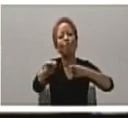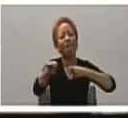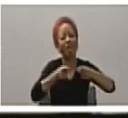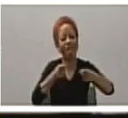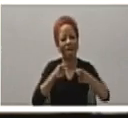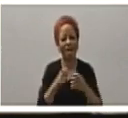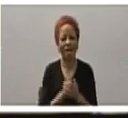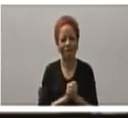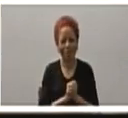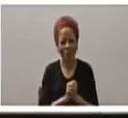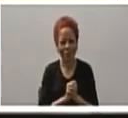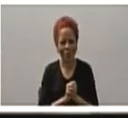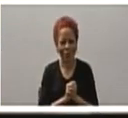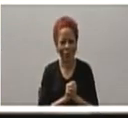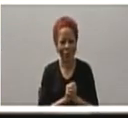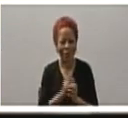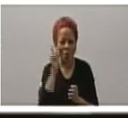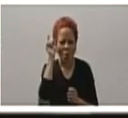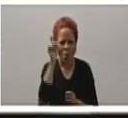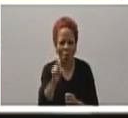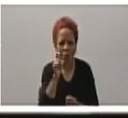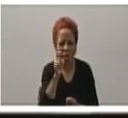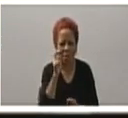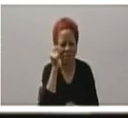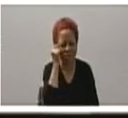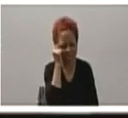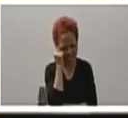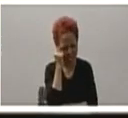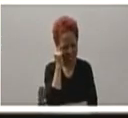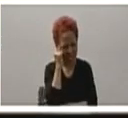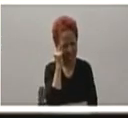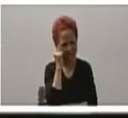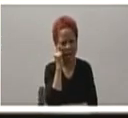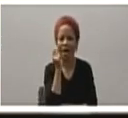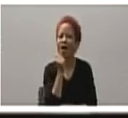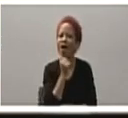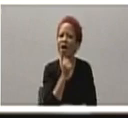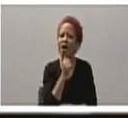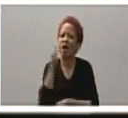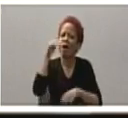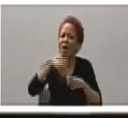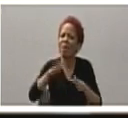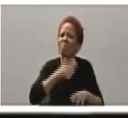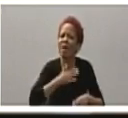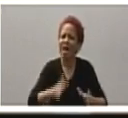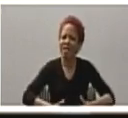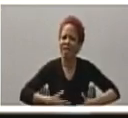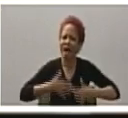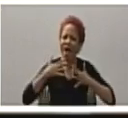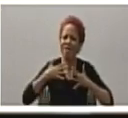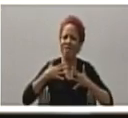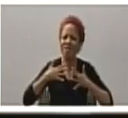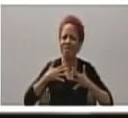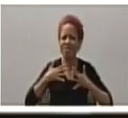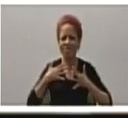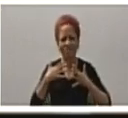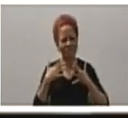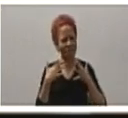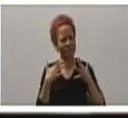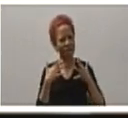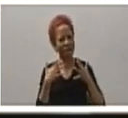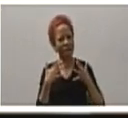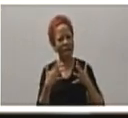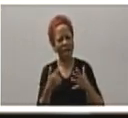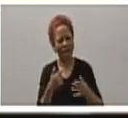And therefore, we must seriously ask ourselves sometimes, if in my life there is not plenty